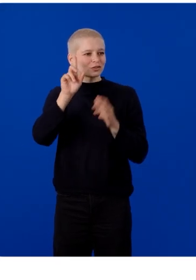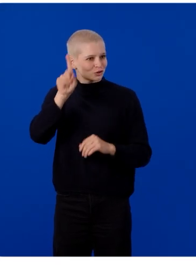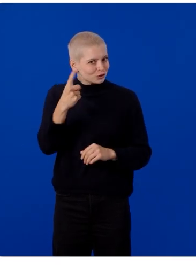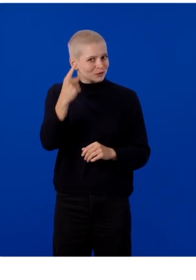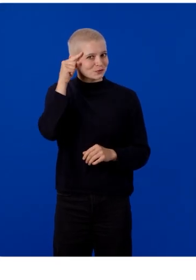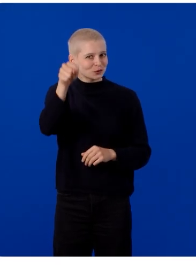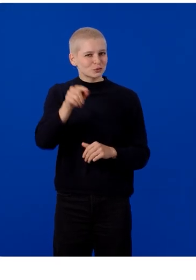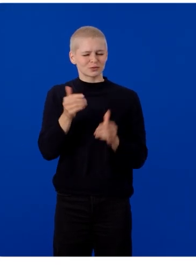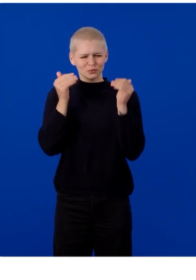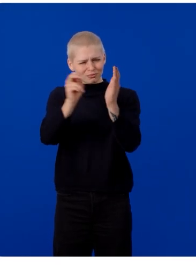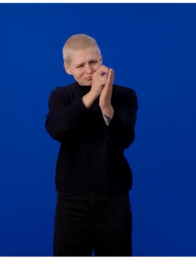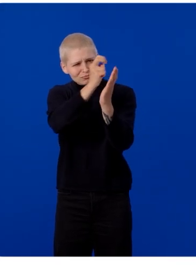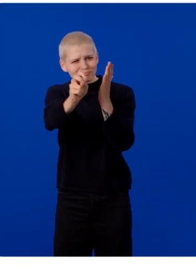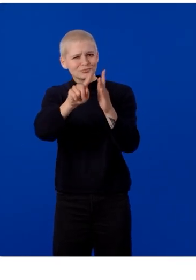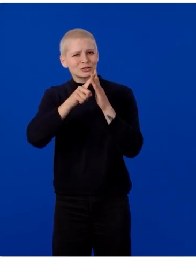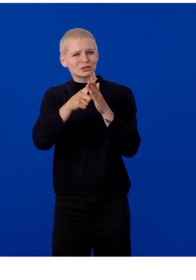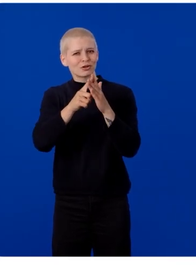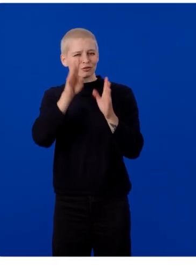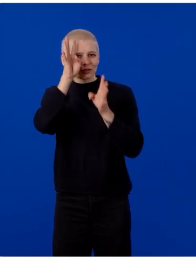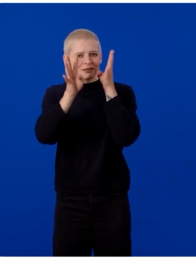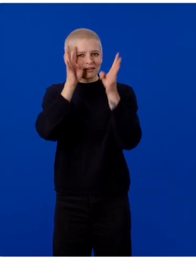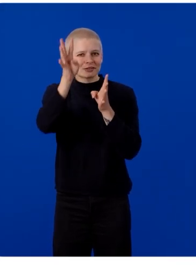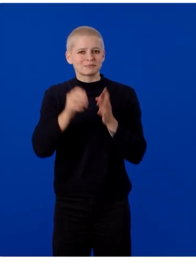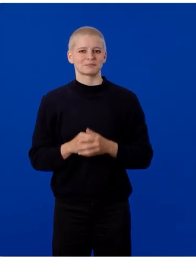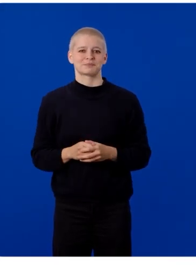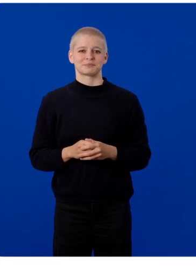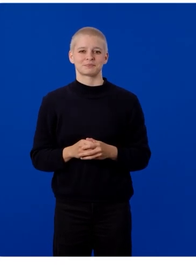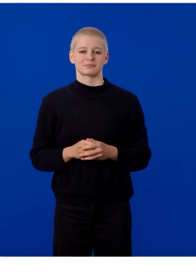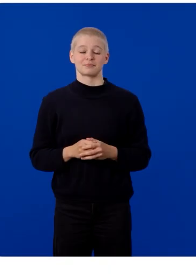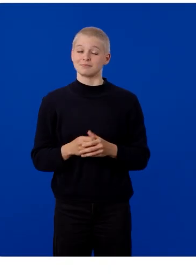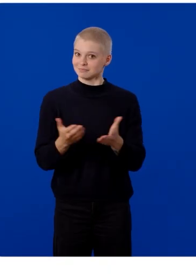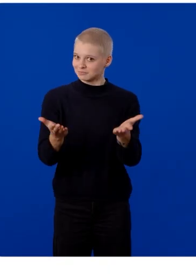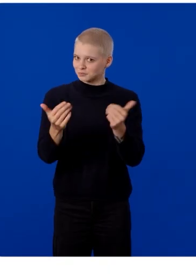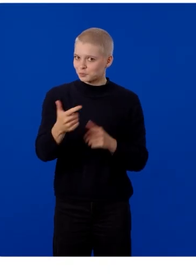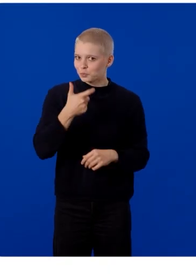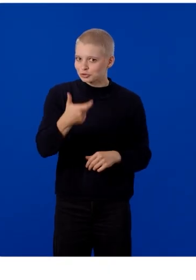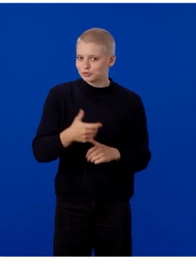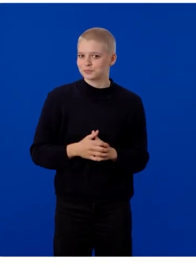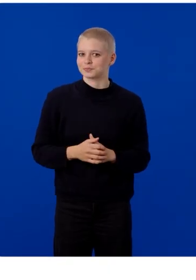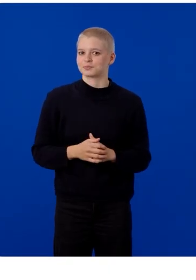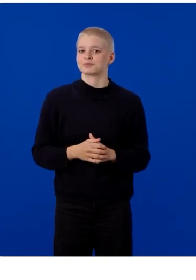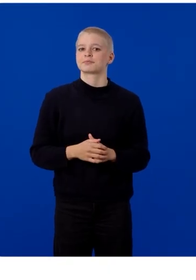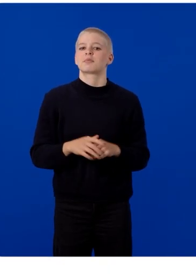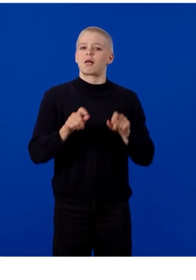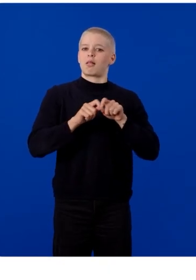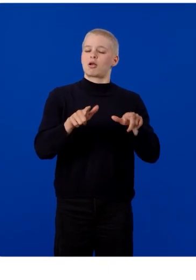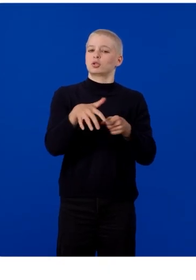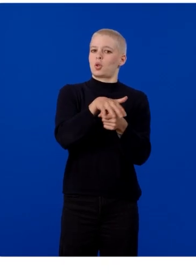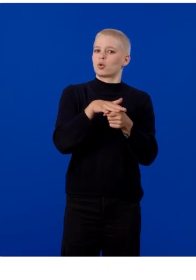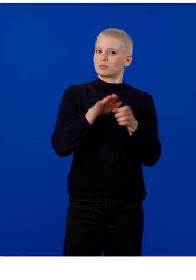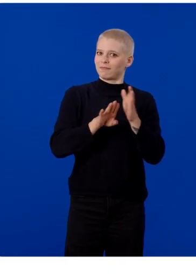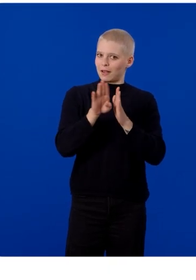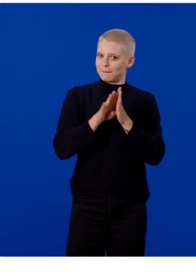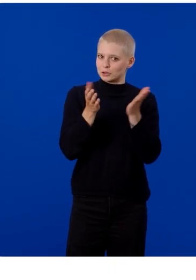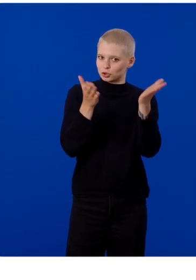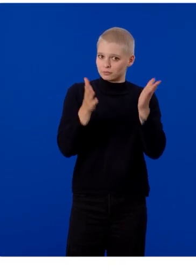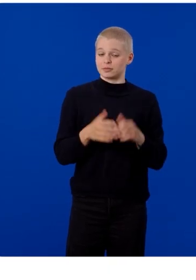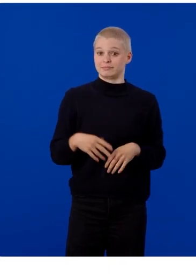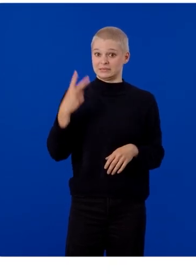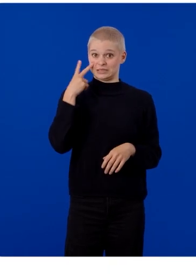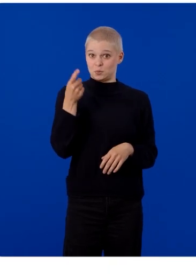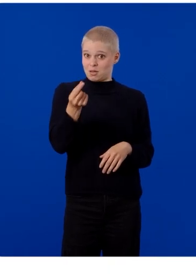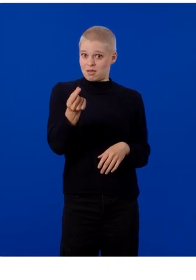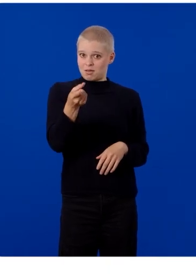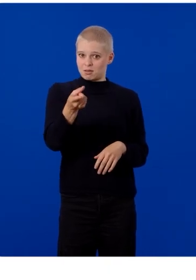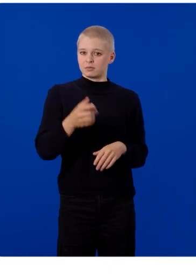in and start creating. Now watch this. I'll launch the local development server. And here's what you get,